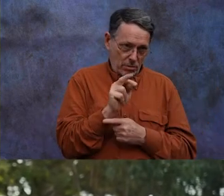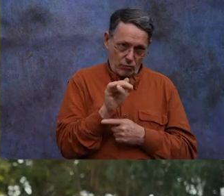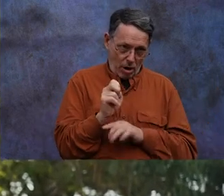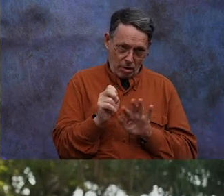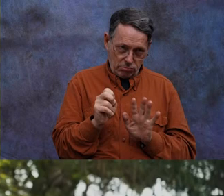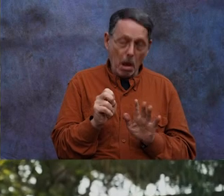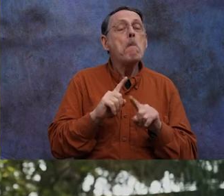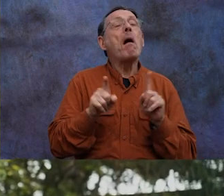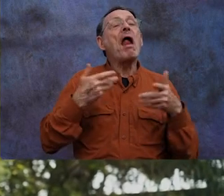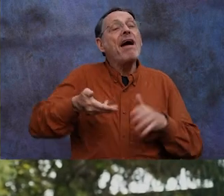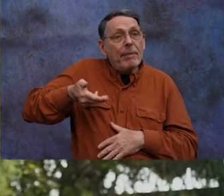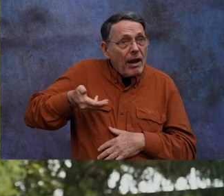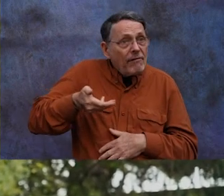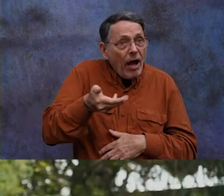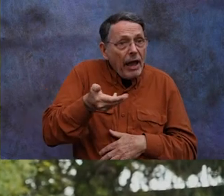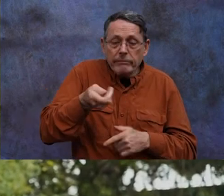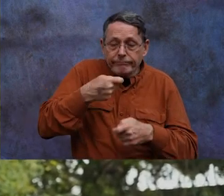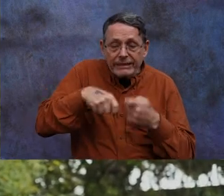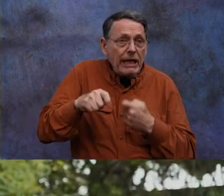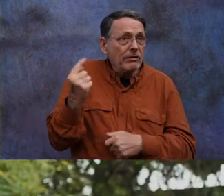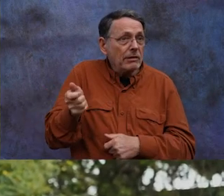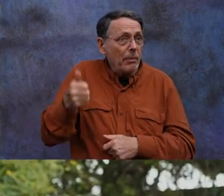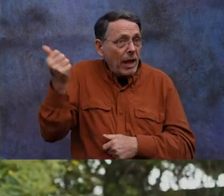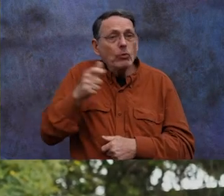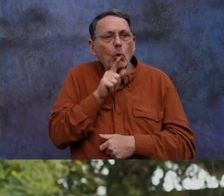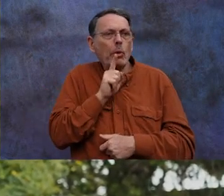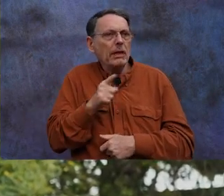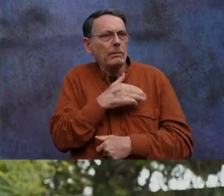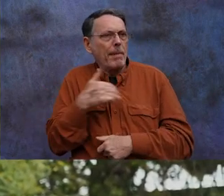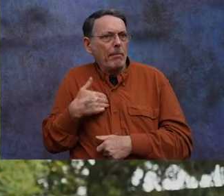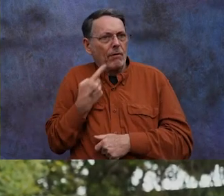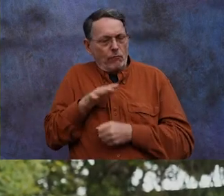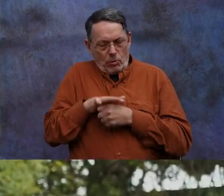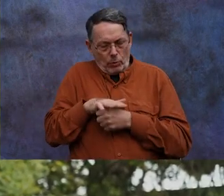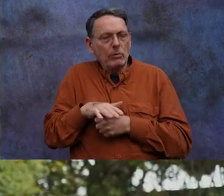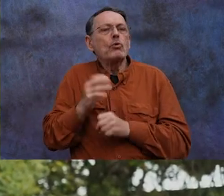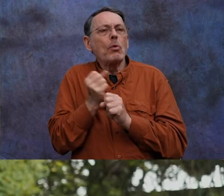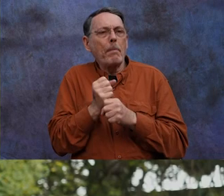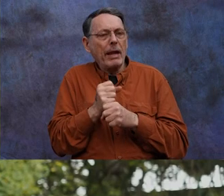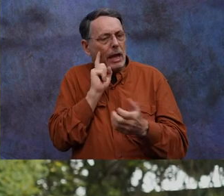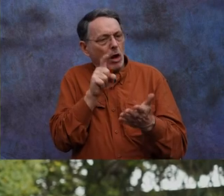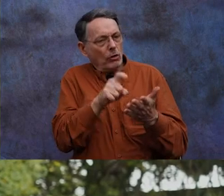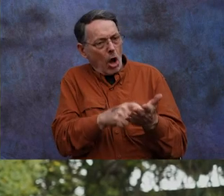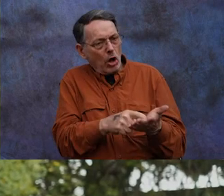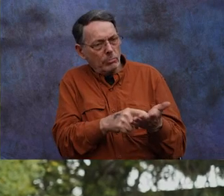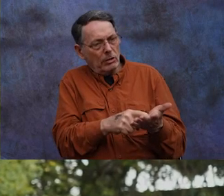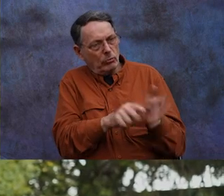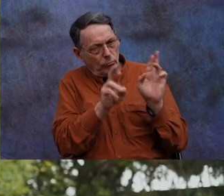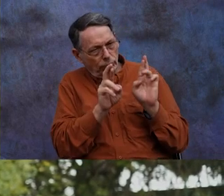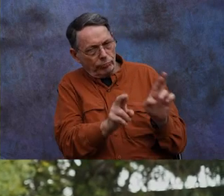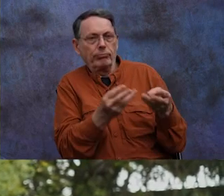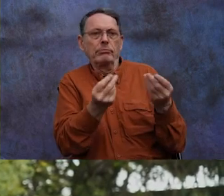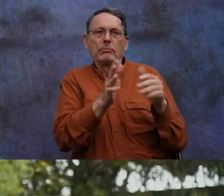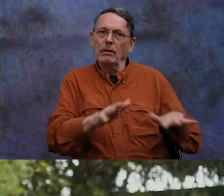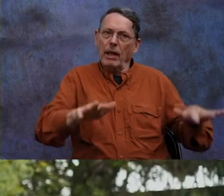But I've been invited in the stead of someone who is to make a land acknowledgement. And I would offer you the